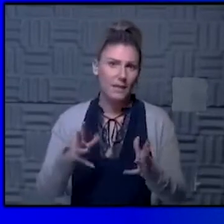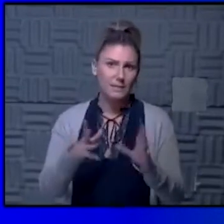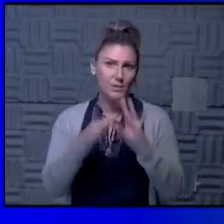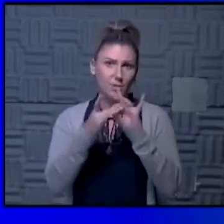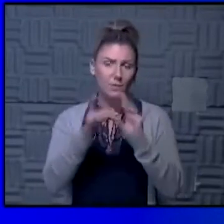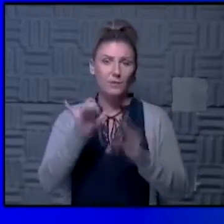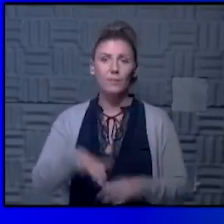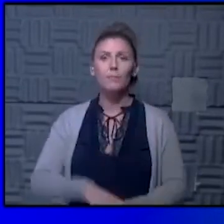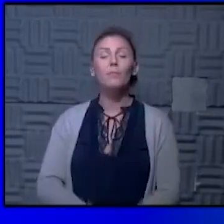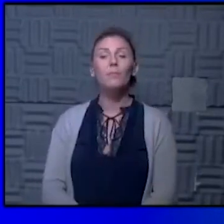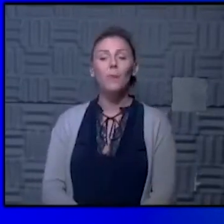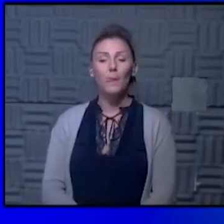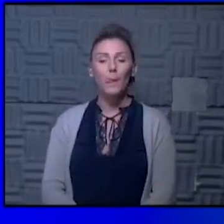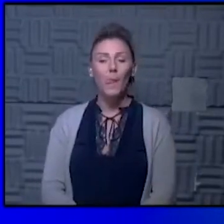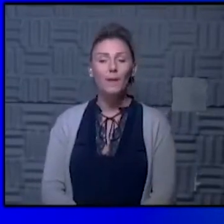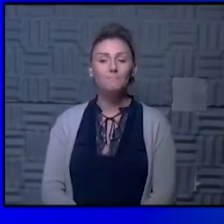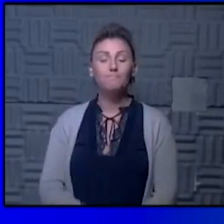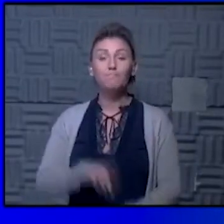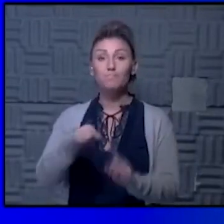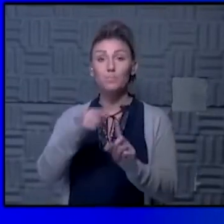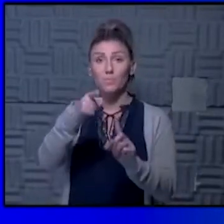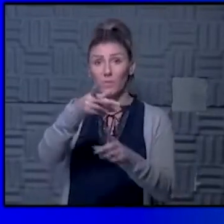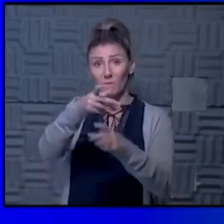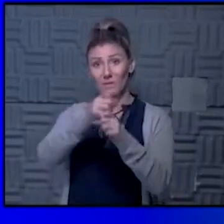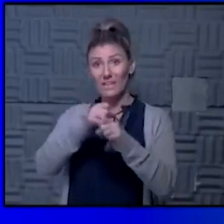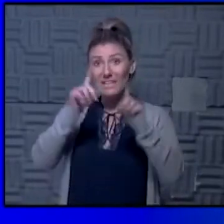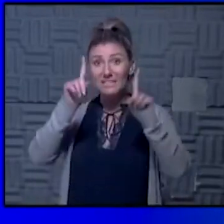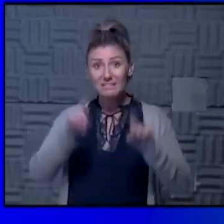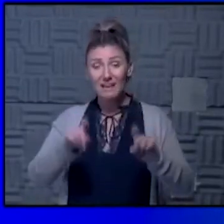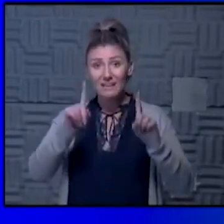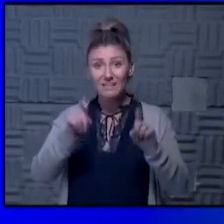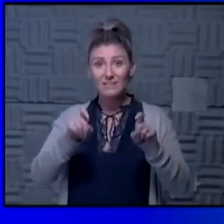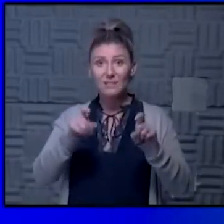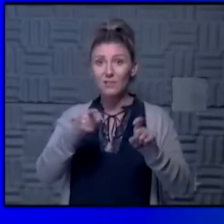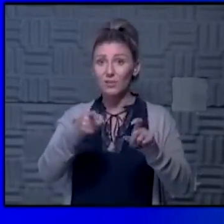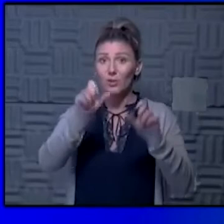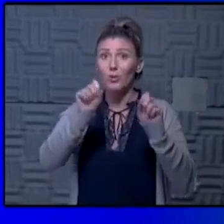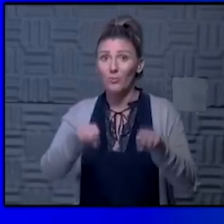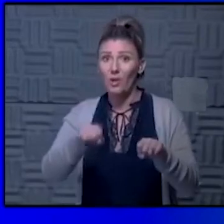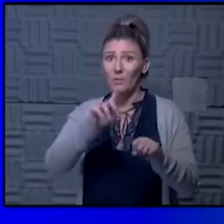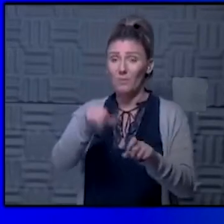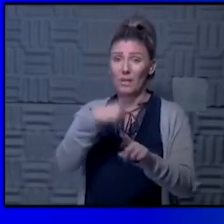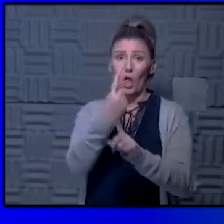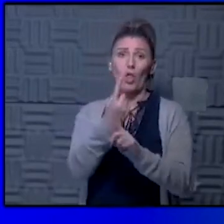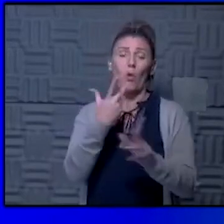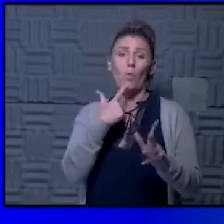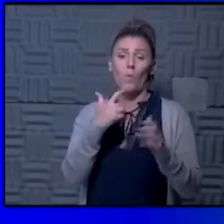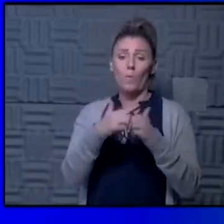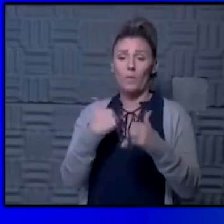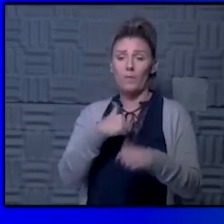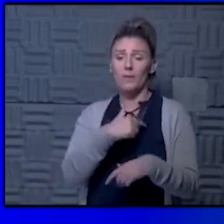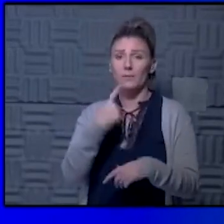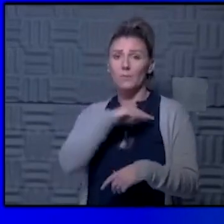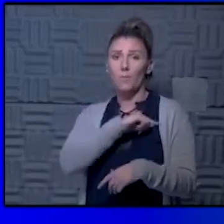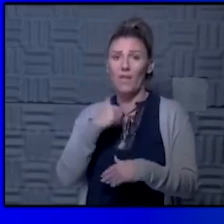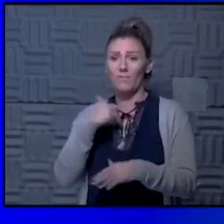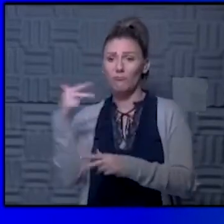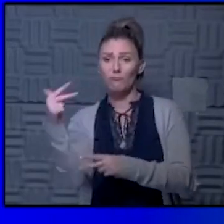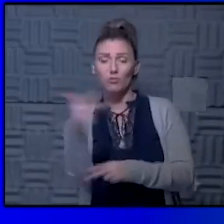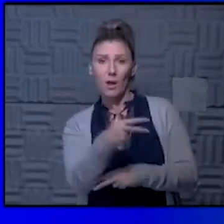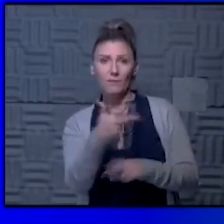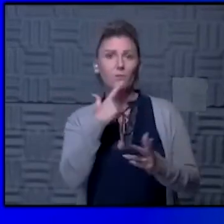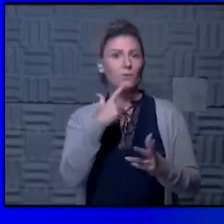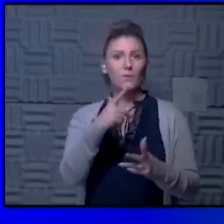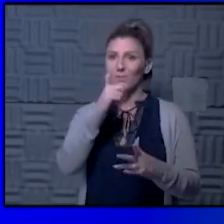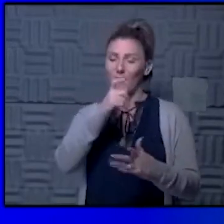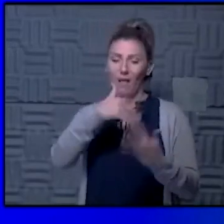that. When you're getting tested, you are probably going to be alone. I know for us, we have our drive-through clinics, so you're not going to